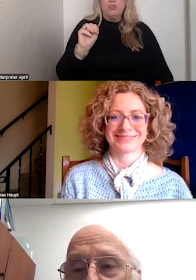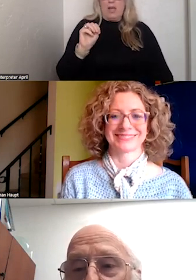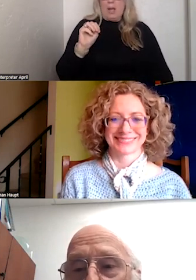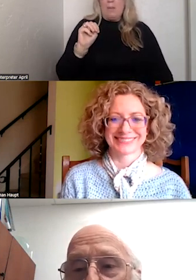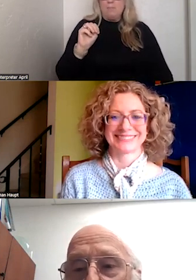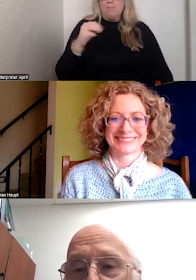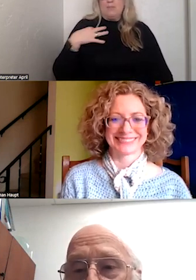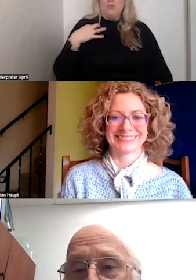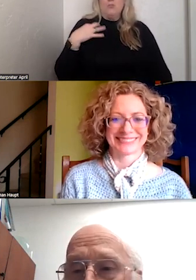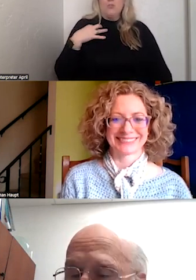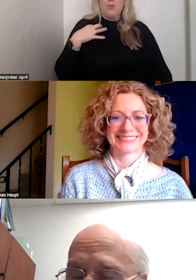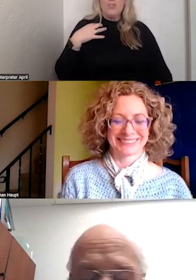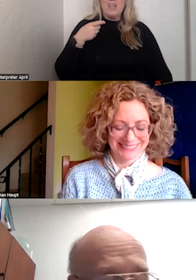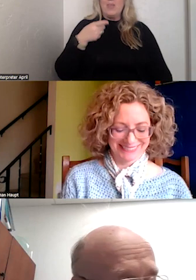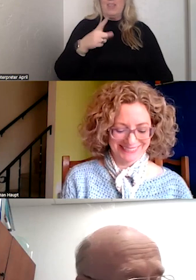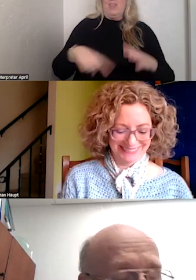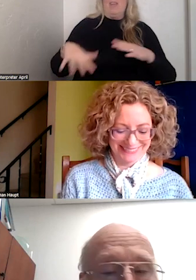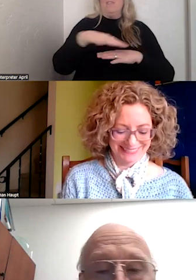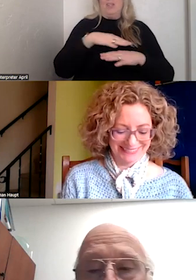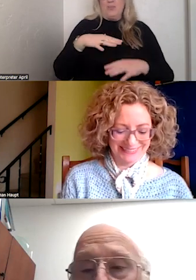on the field for that.